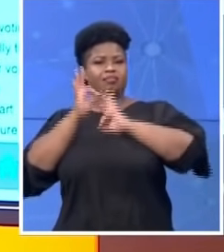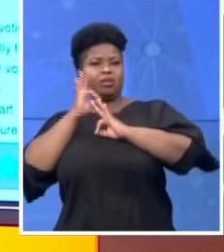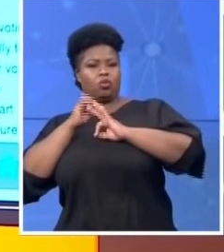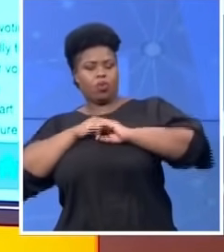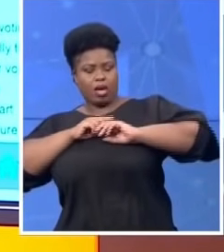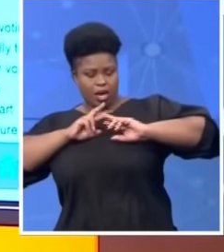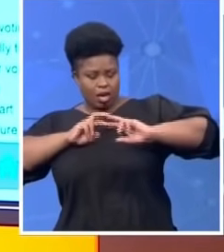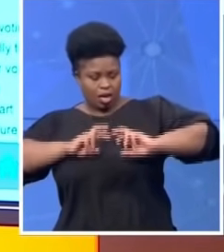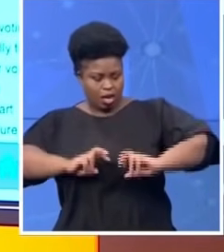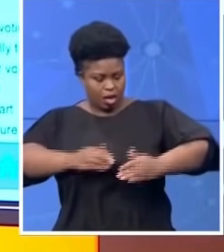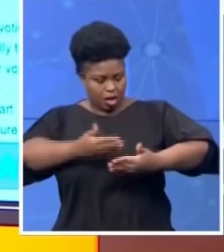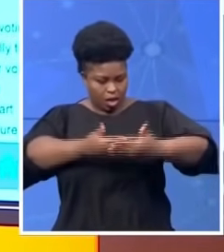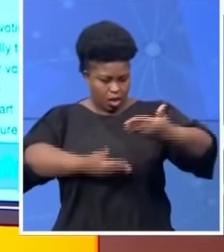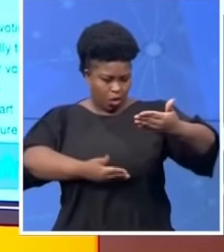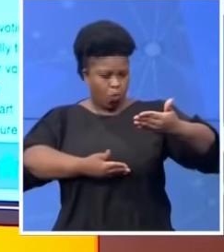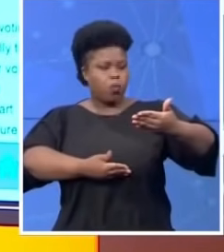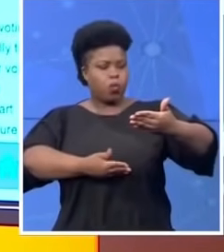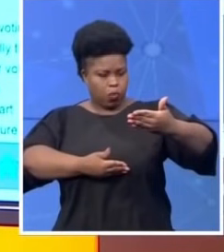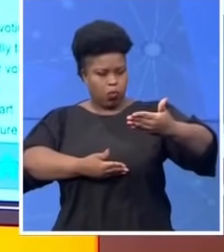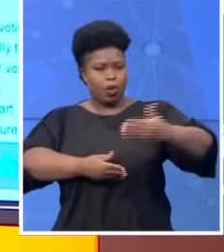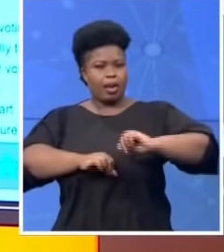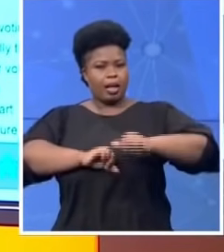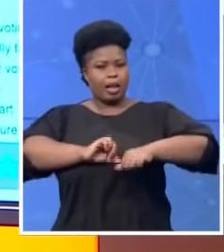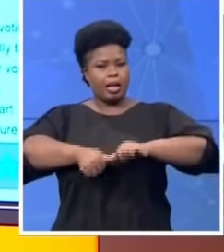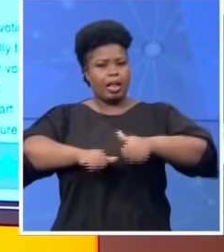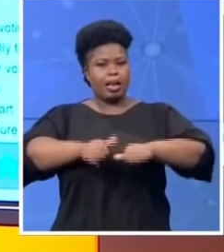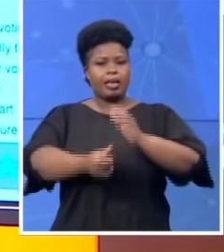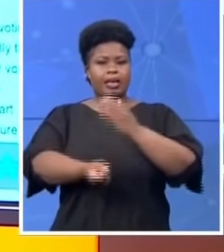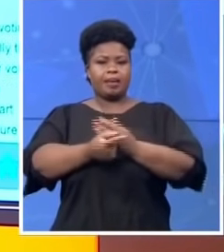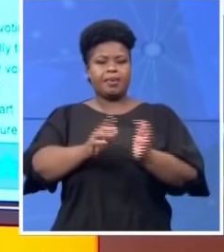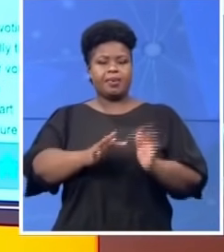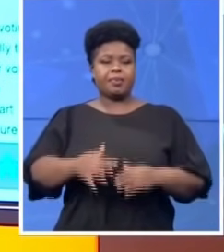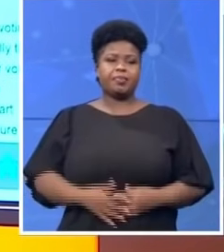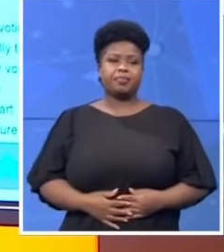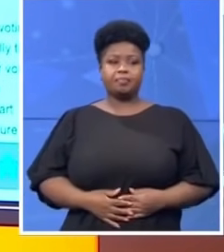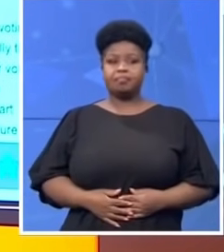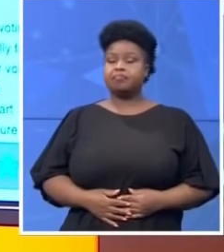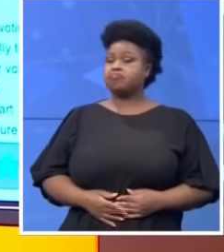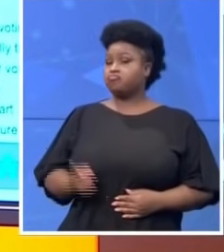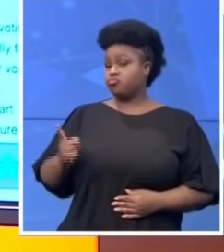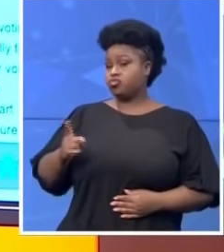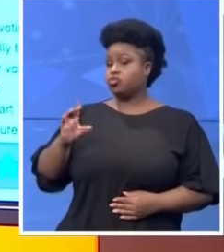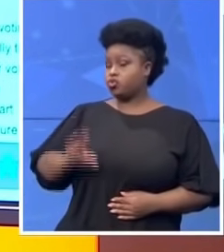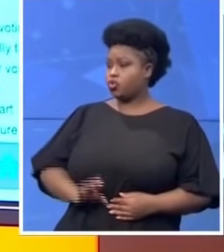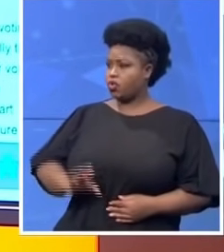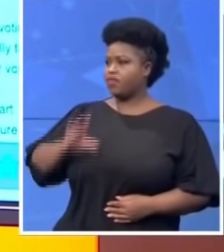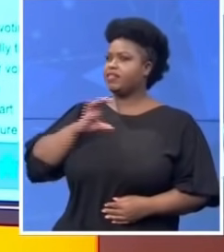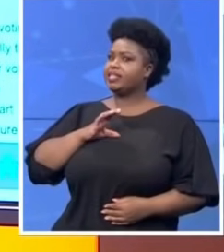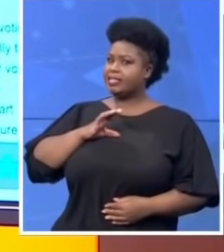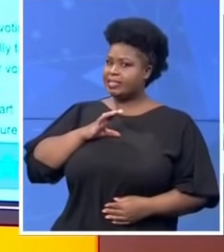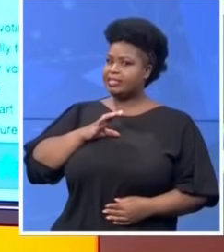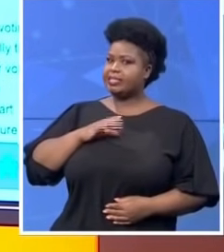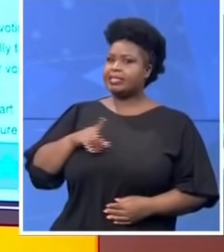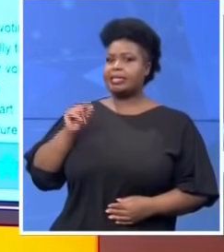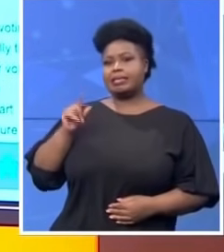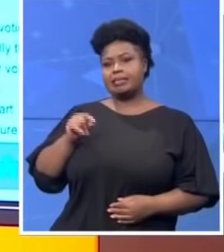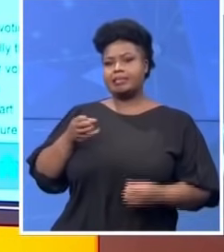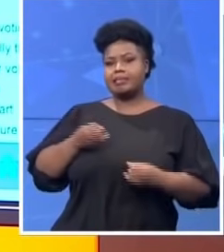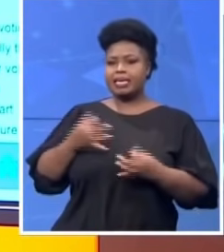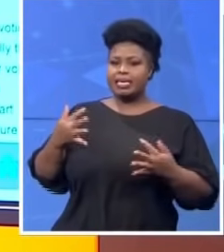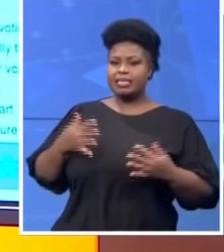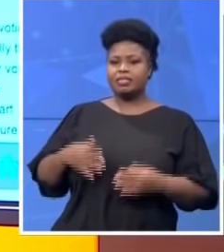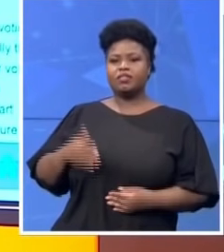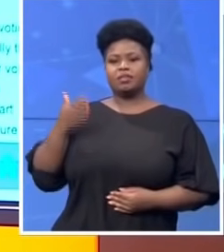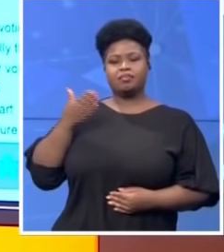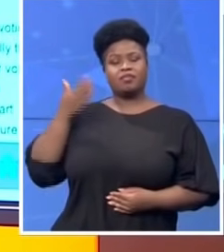patterns. All right. And you're confident that this is going to deliver much as it did in previous local government elections? I mean, last